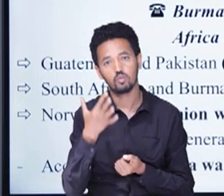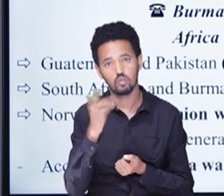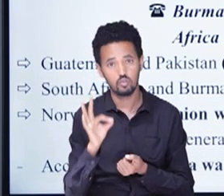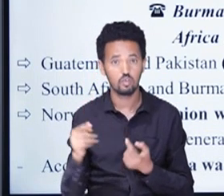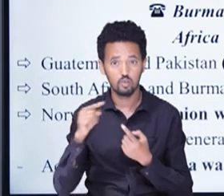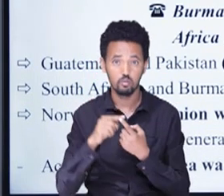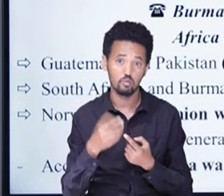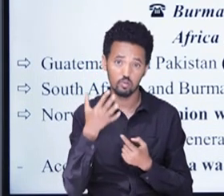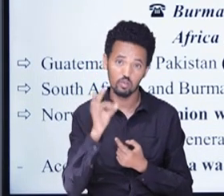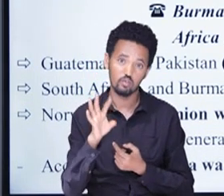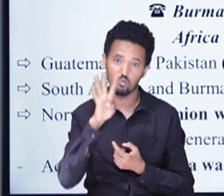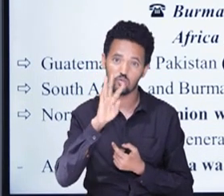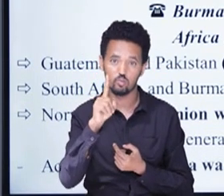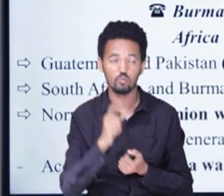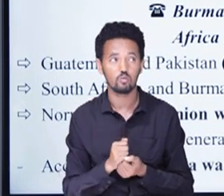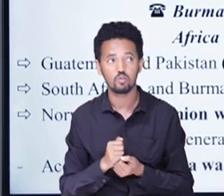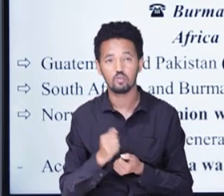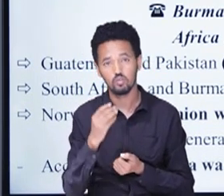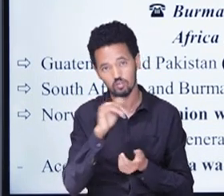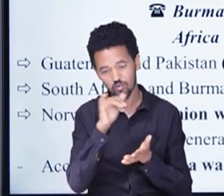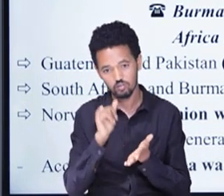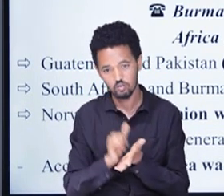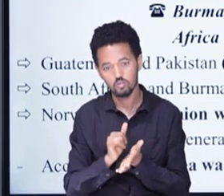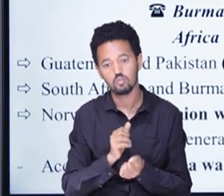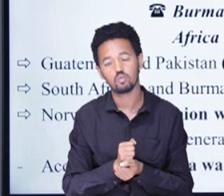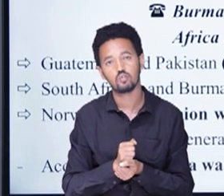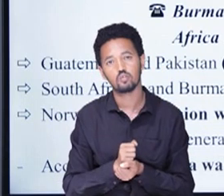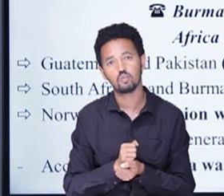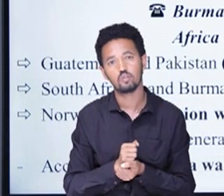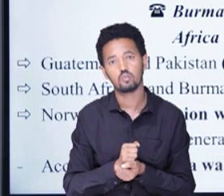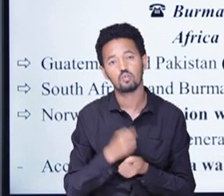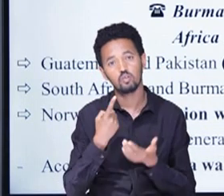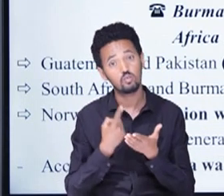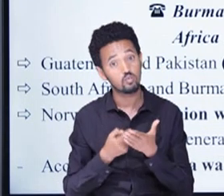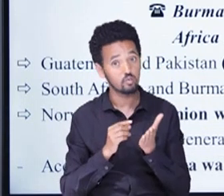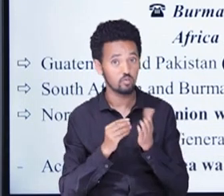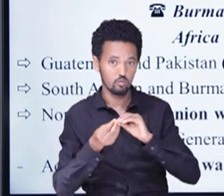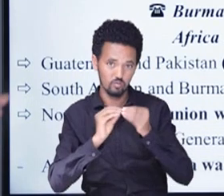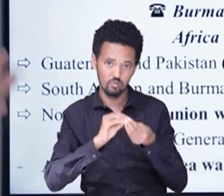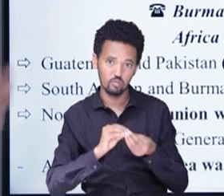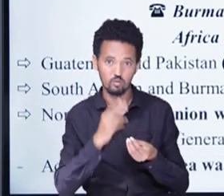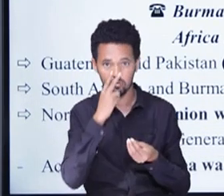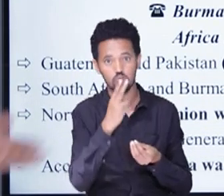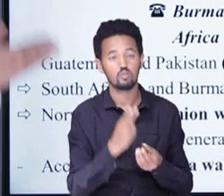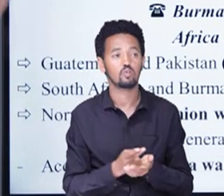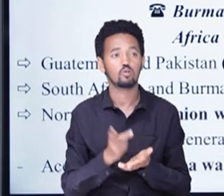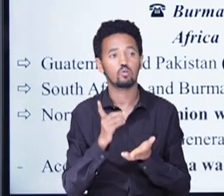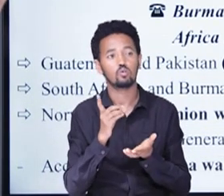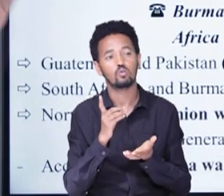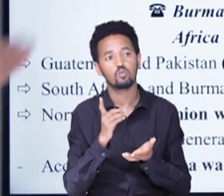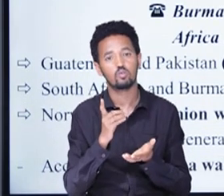1890 up to 1941. Then in 1947, 4 powers of UN Commission inquiry